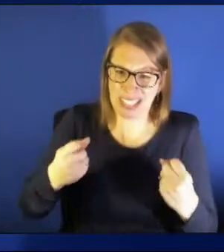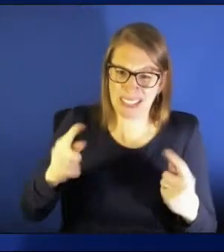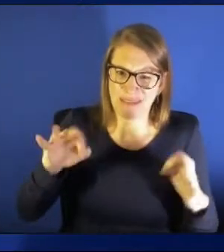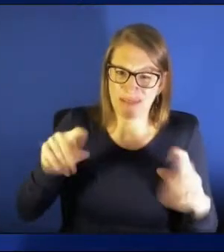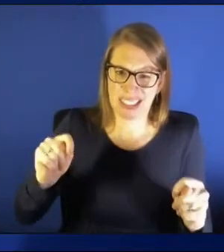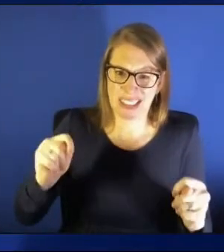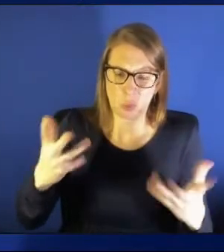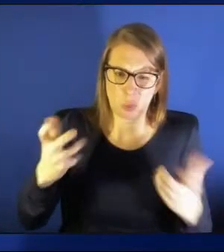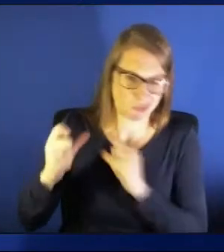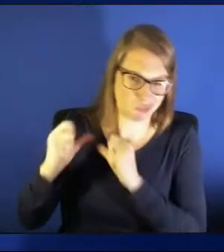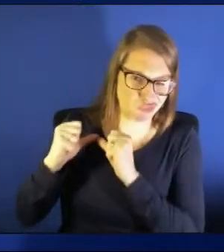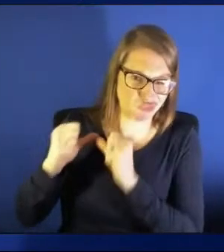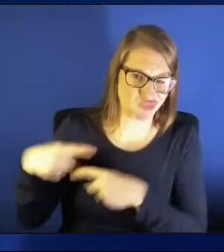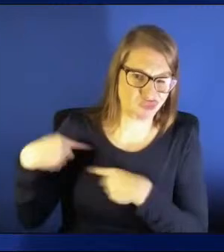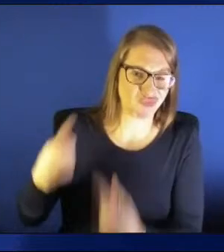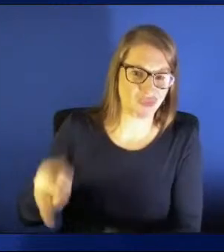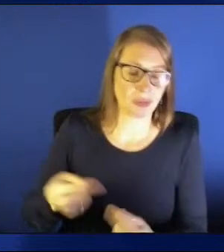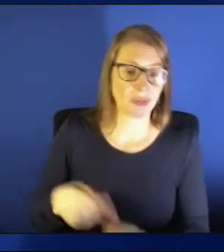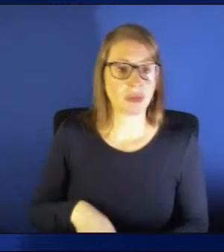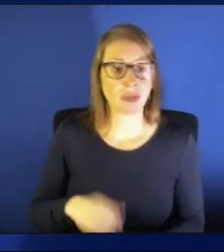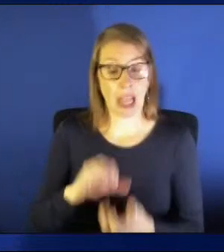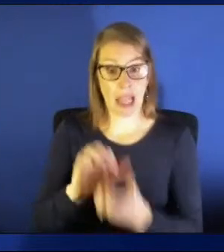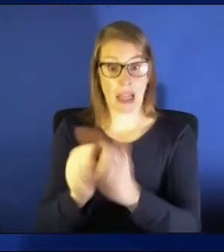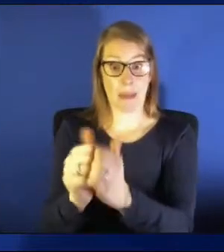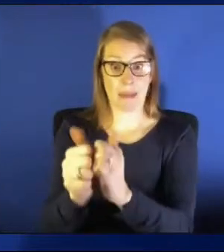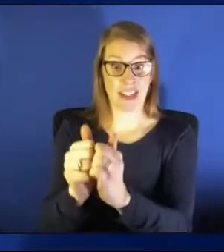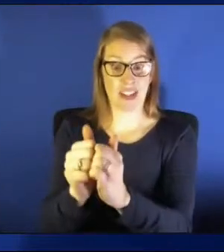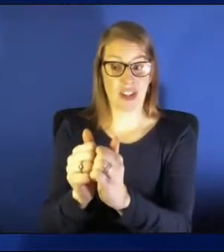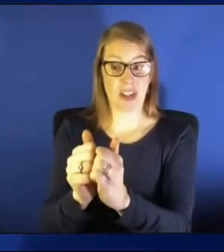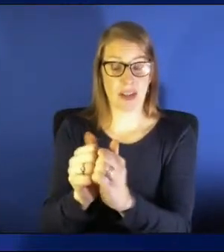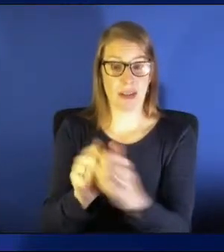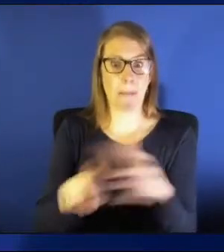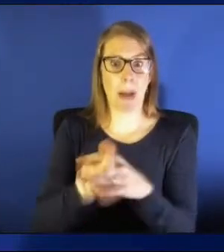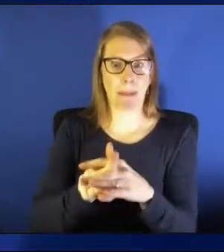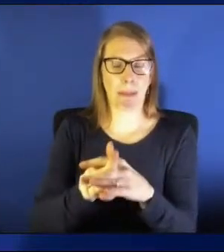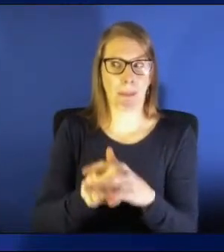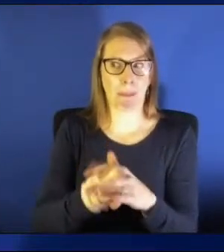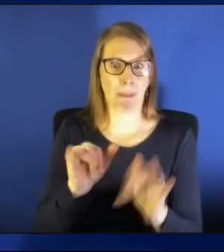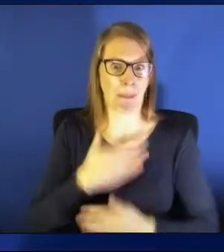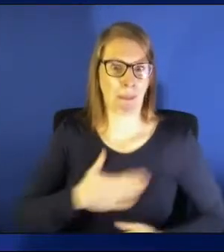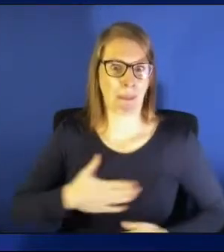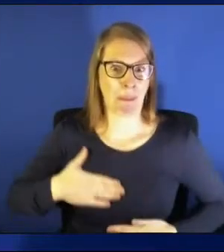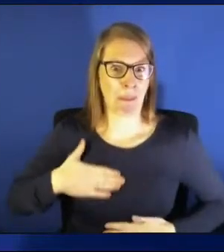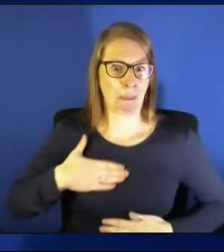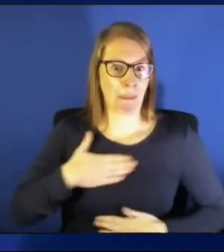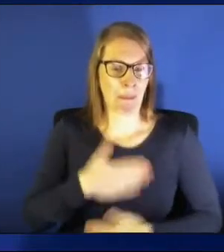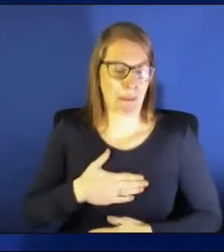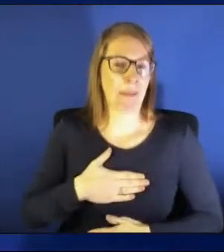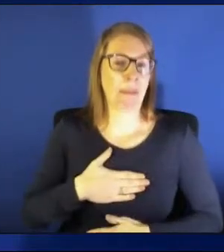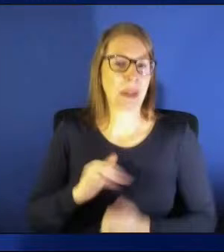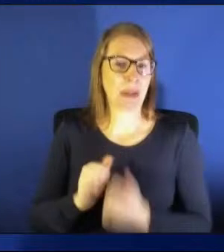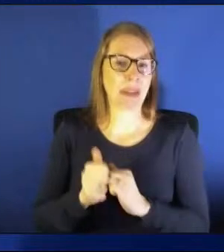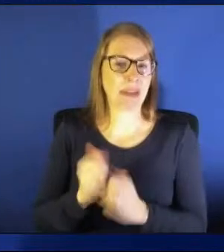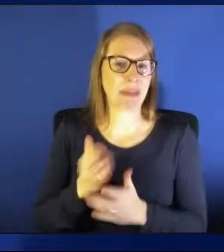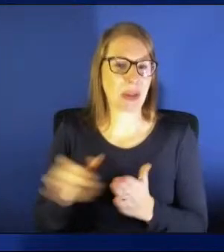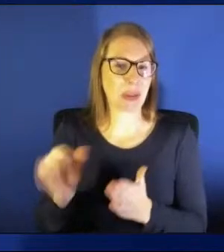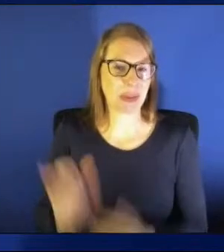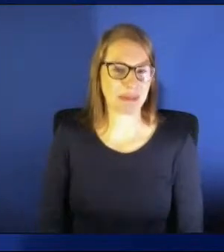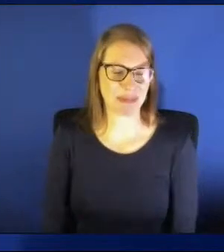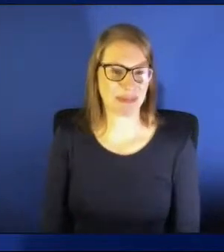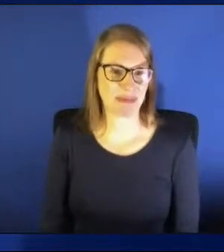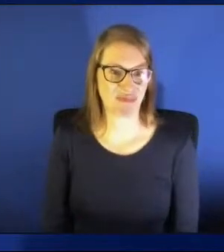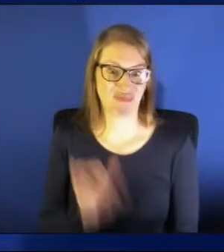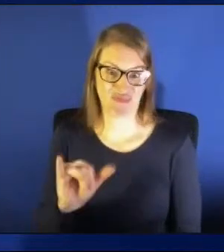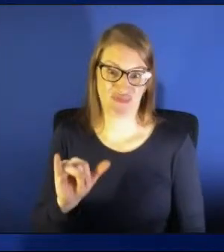certain point, the competition came out, and I enjoyed the competition. It's part of who I am and what I